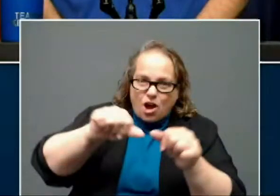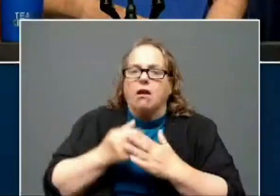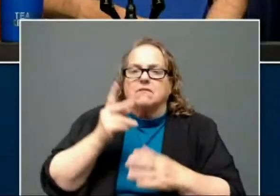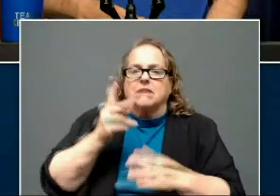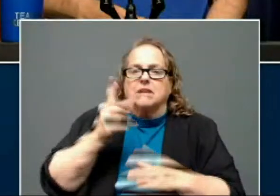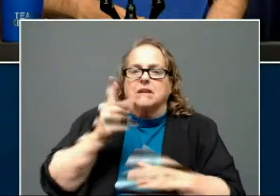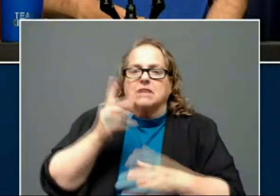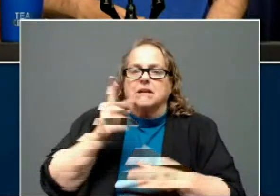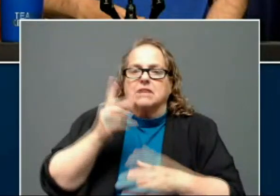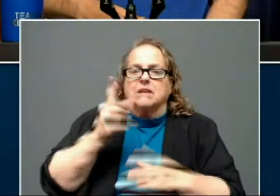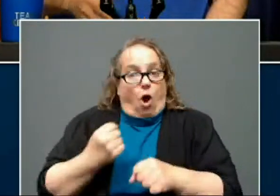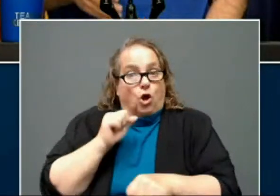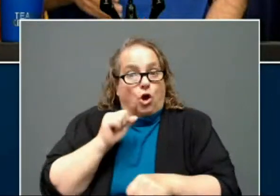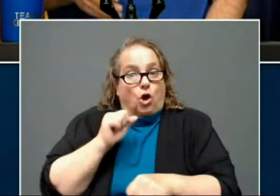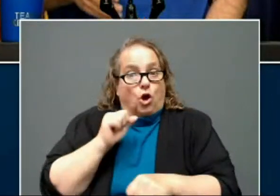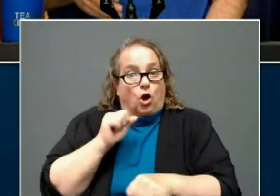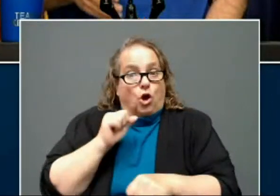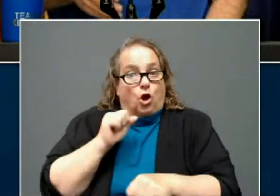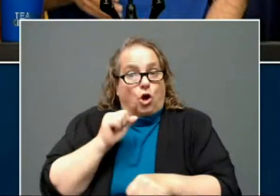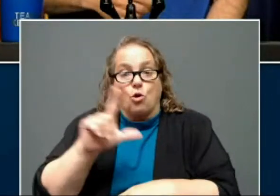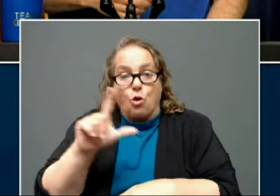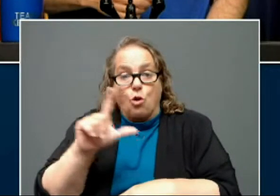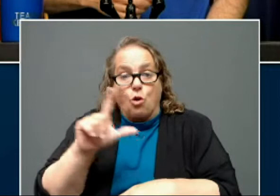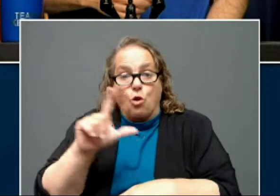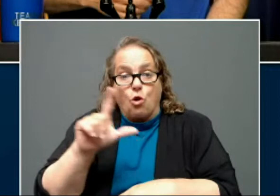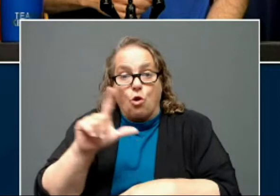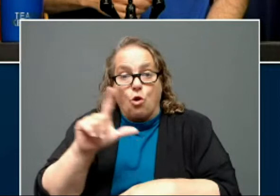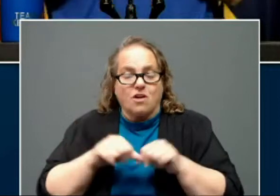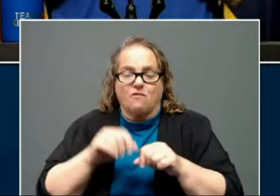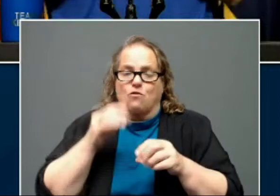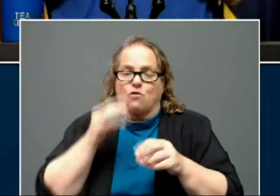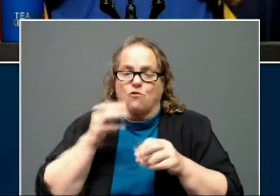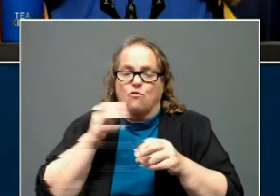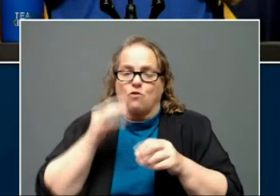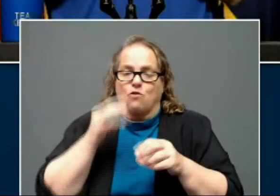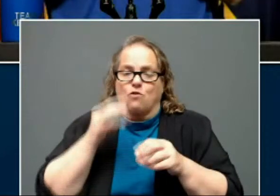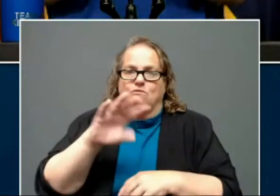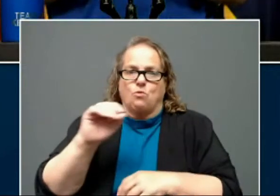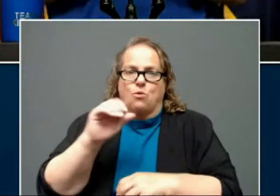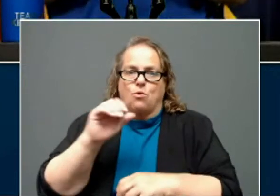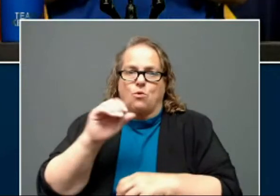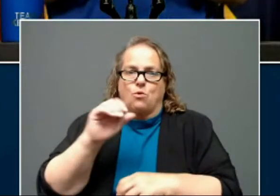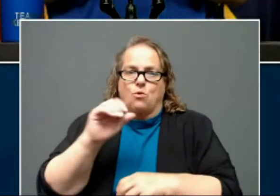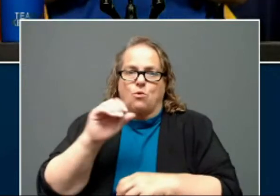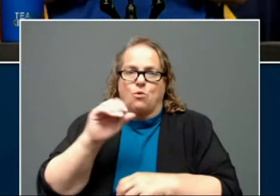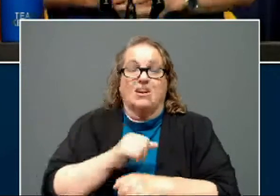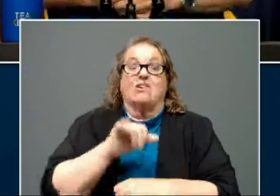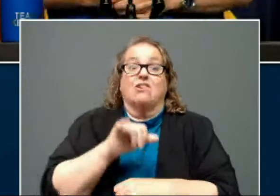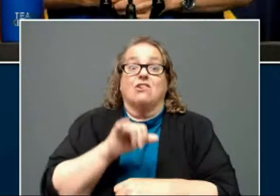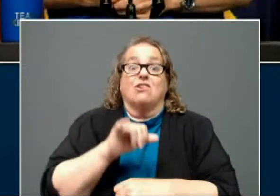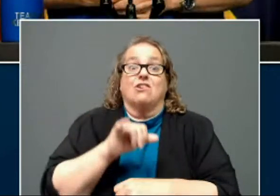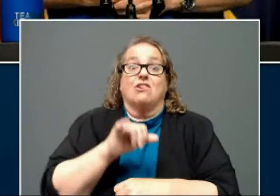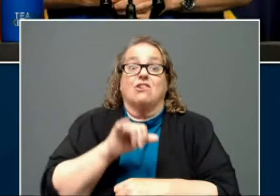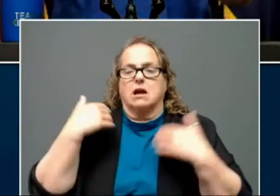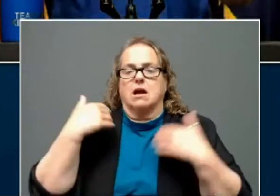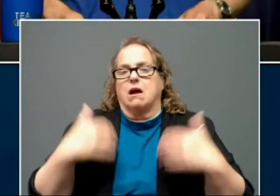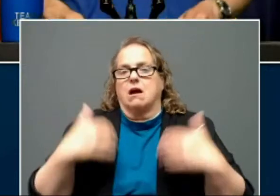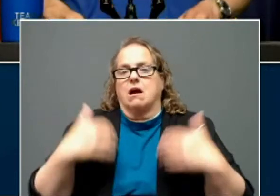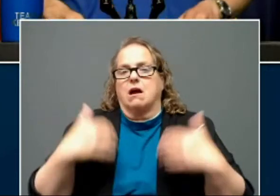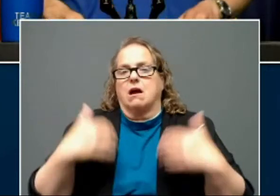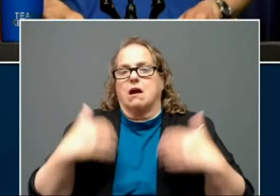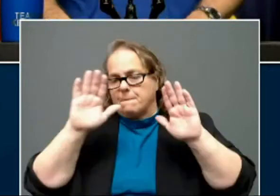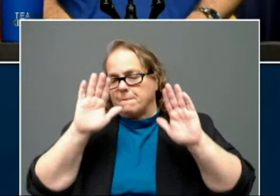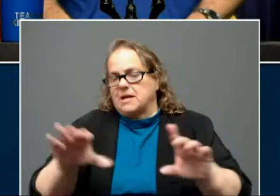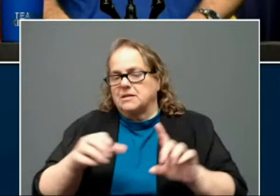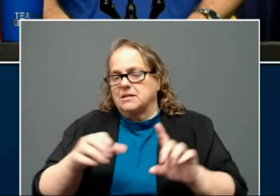greater Louisville region for more than 40 years, and this is an amazing expansion. And congratulations